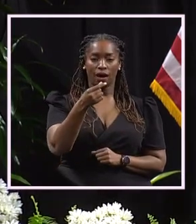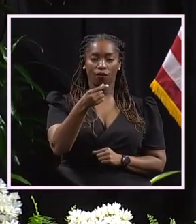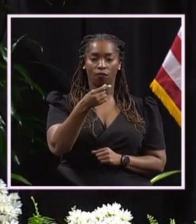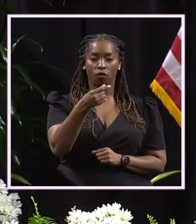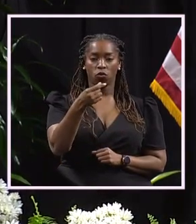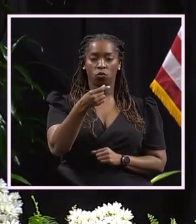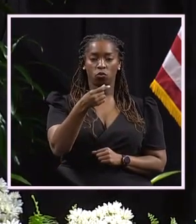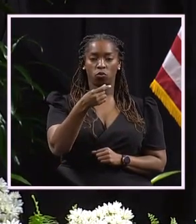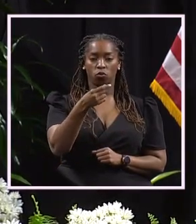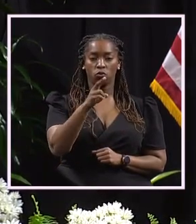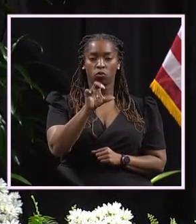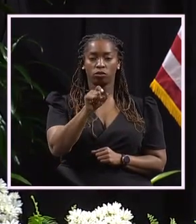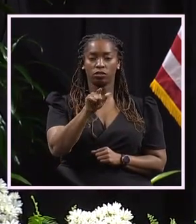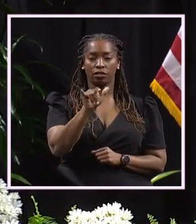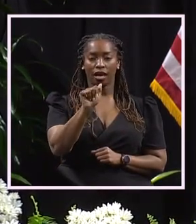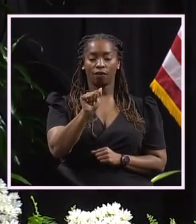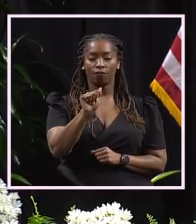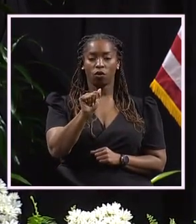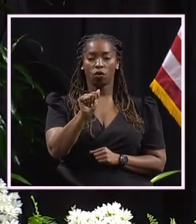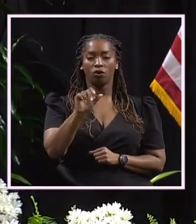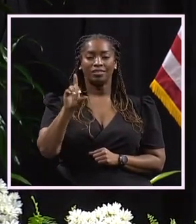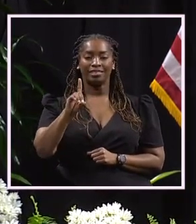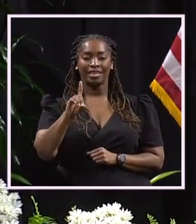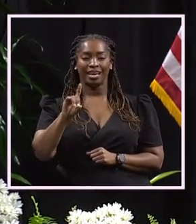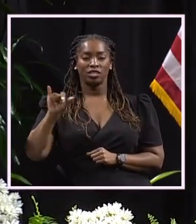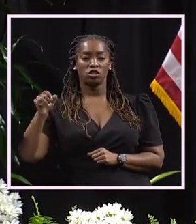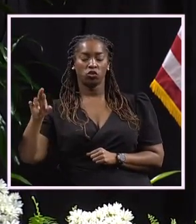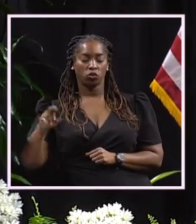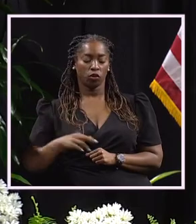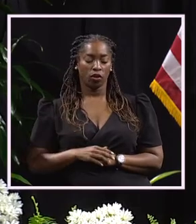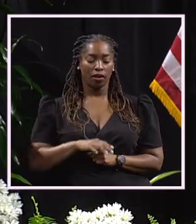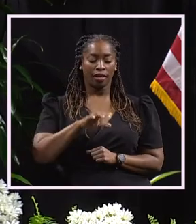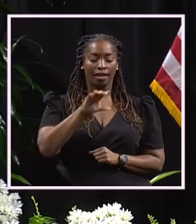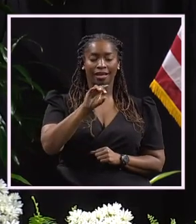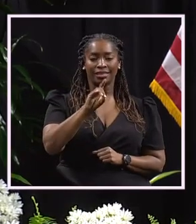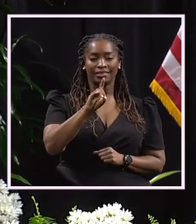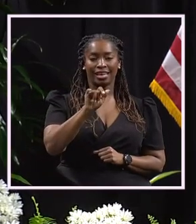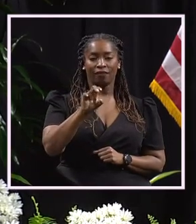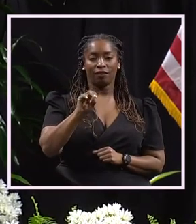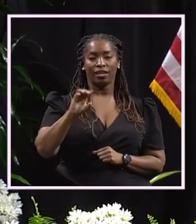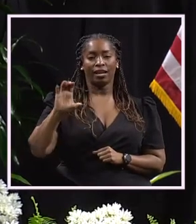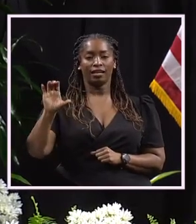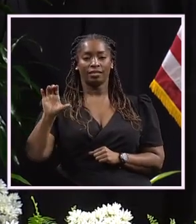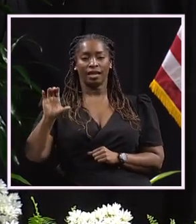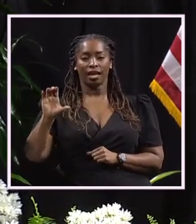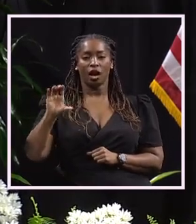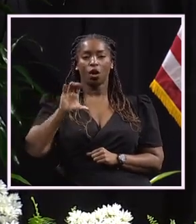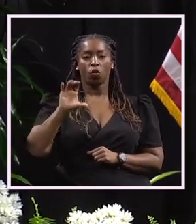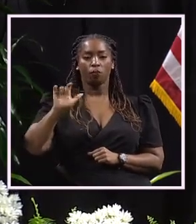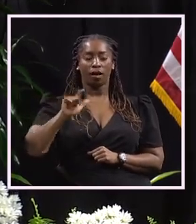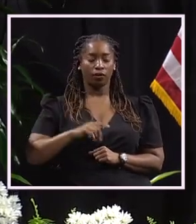Gustavo Ernesto Diaz Jr. David Castaneda, cum laude.